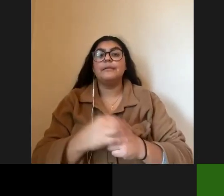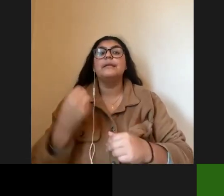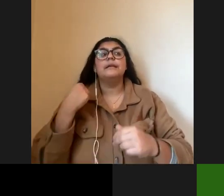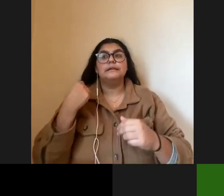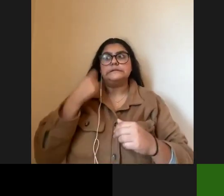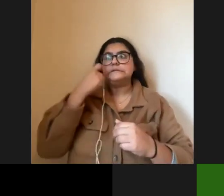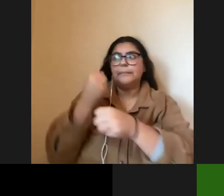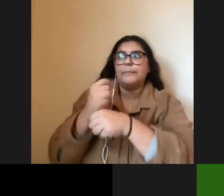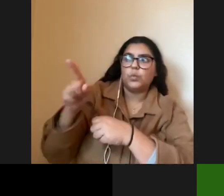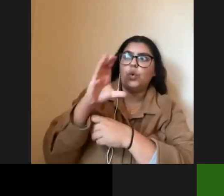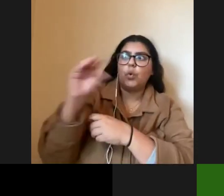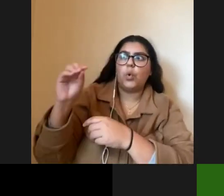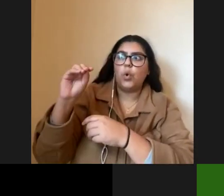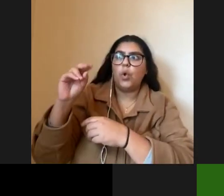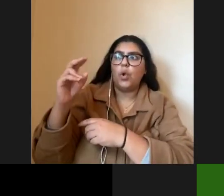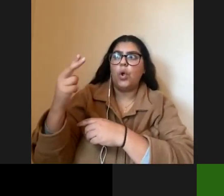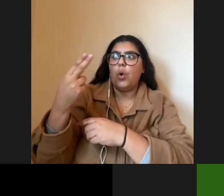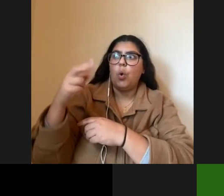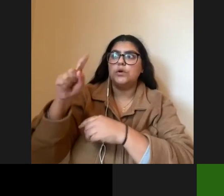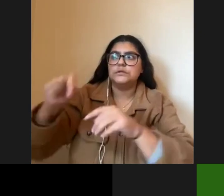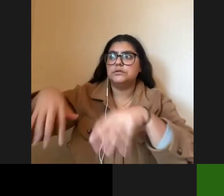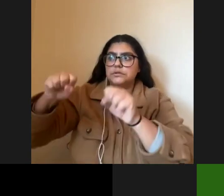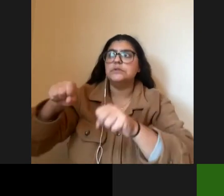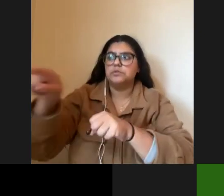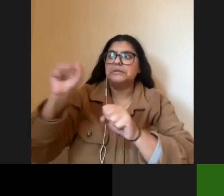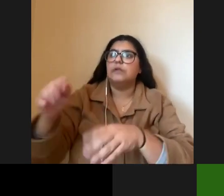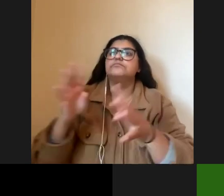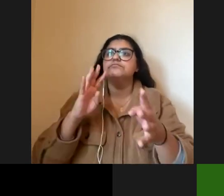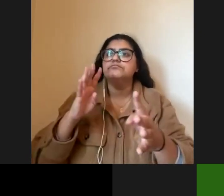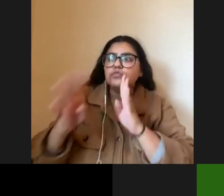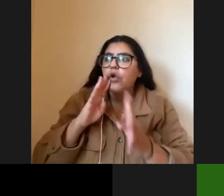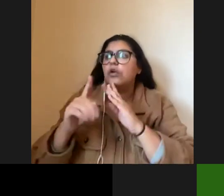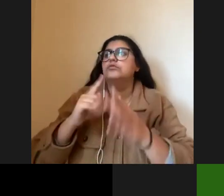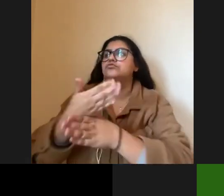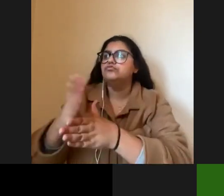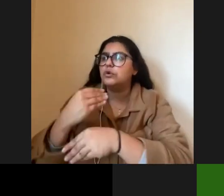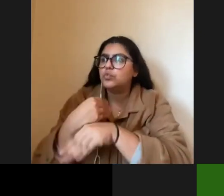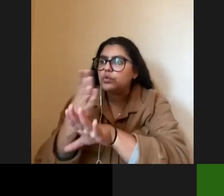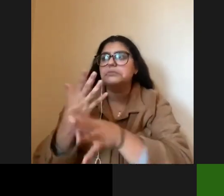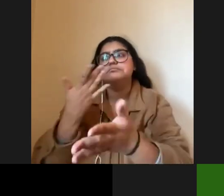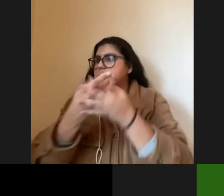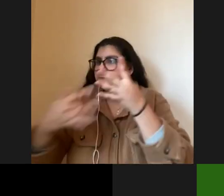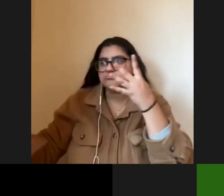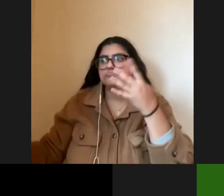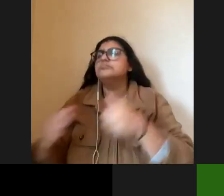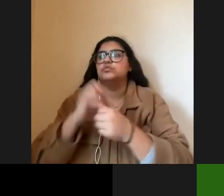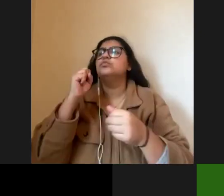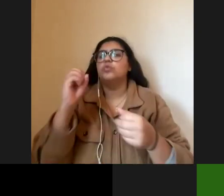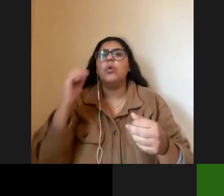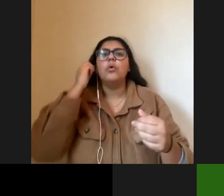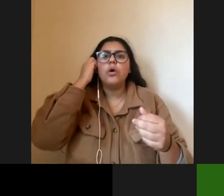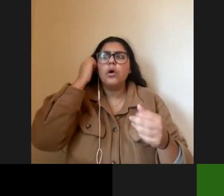should be able to talk and share screen or etc. So hopefully you can get